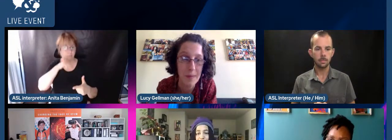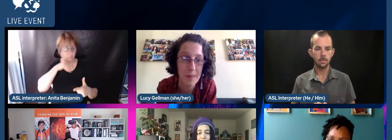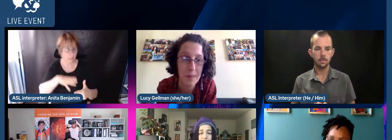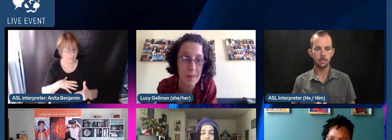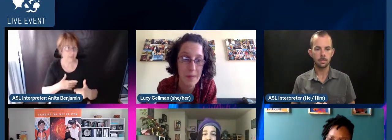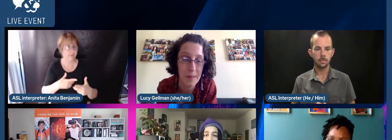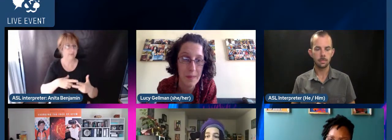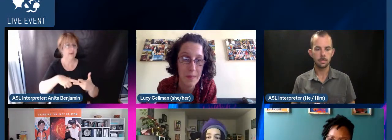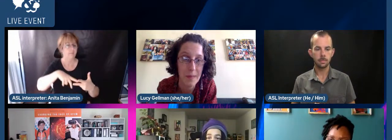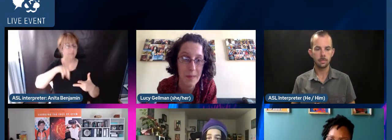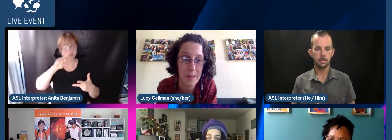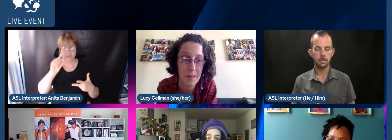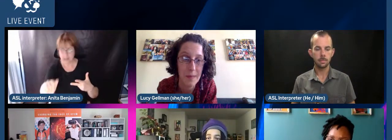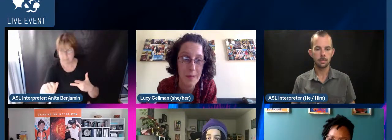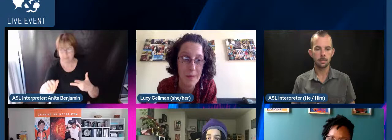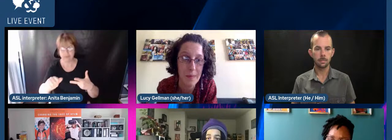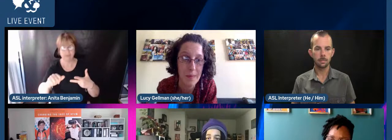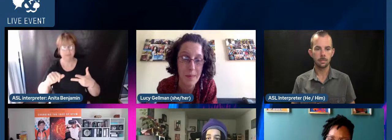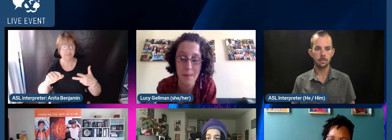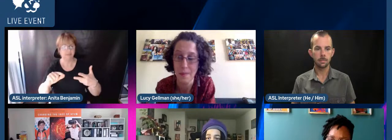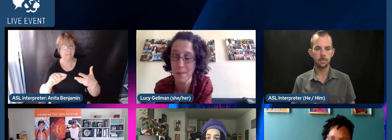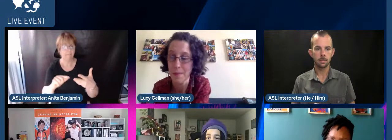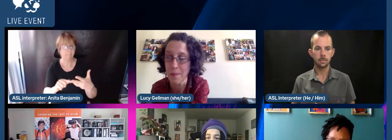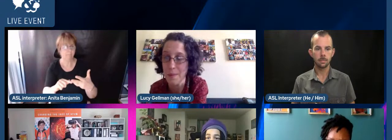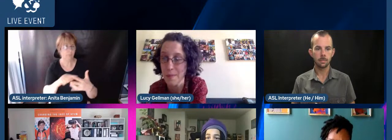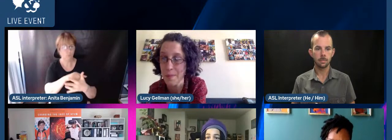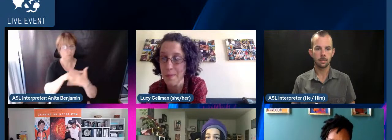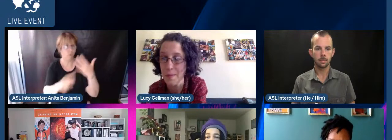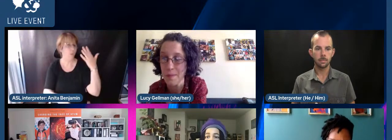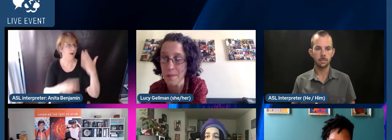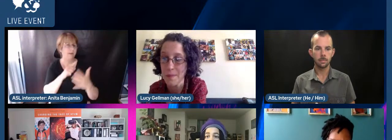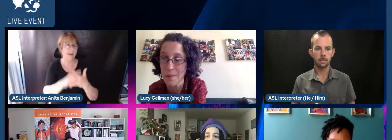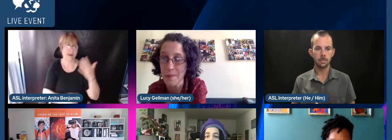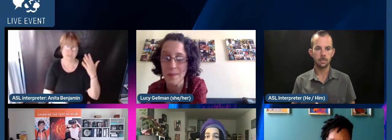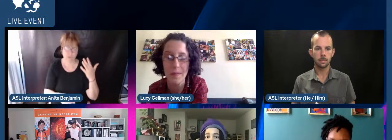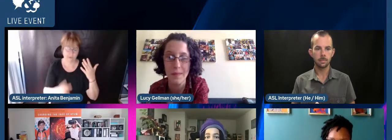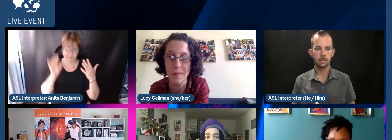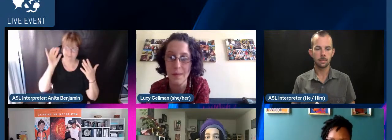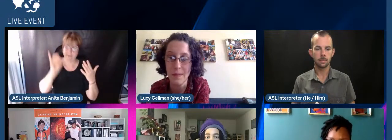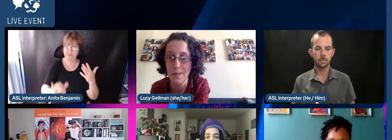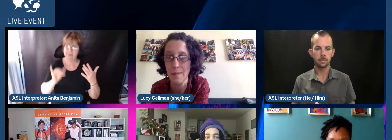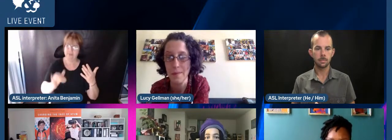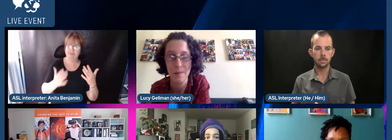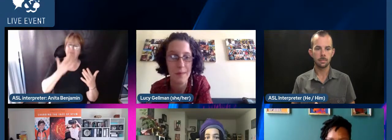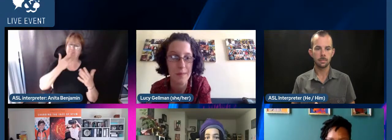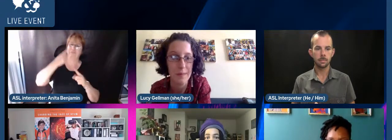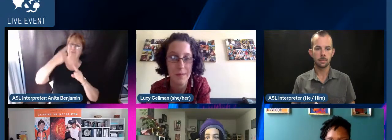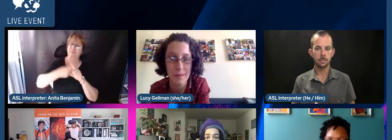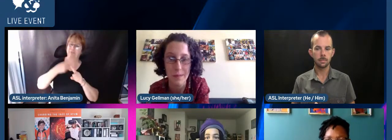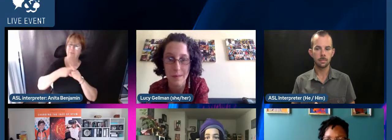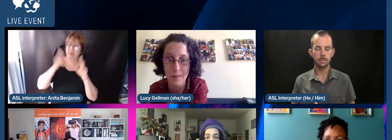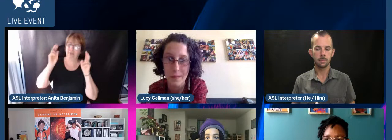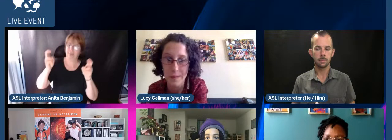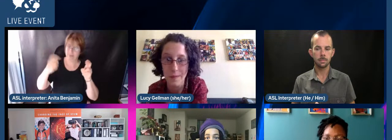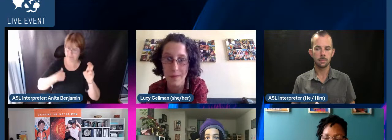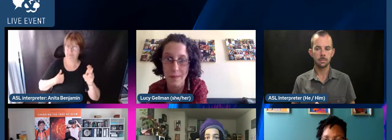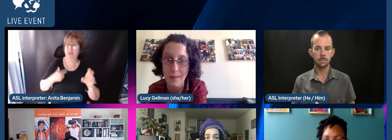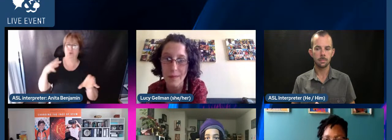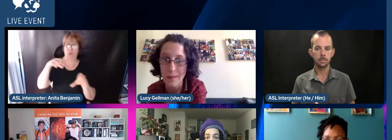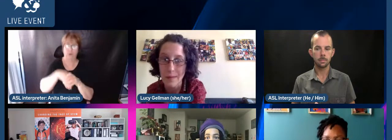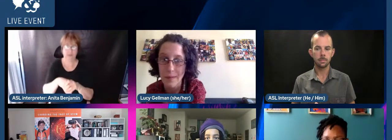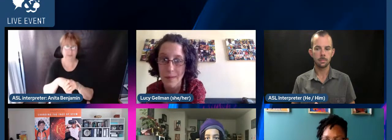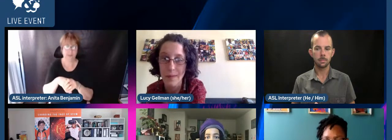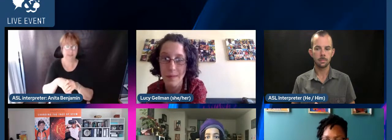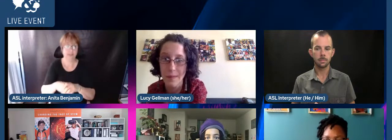I'm disabled, like whatever the flavor of the month is, I sort of fit in there. But